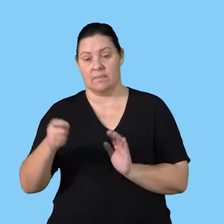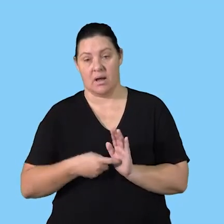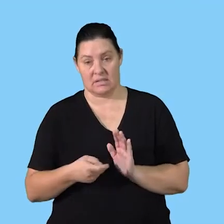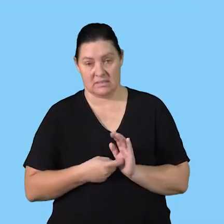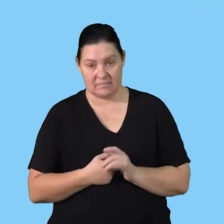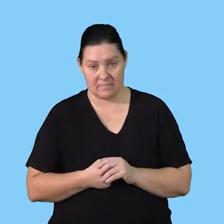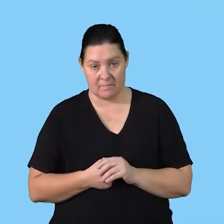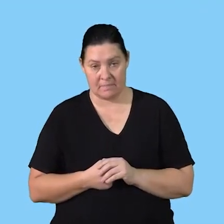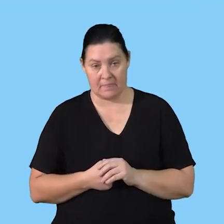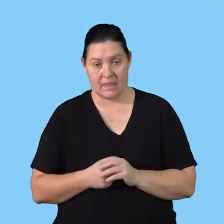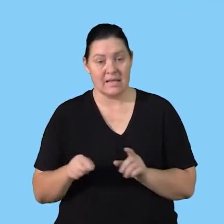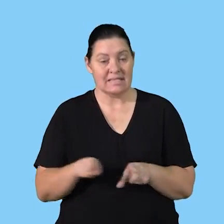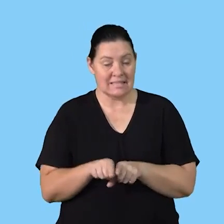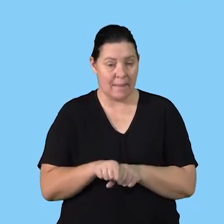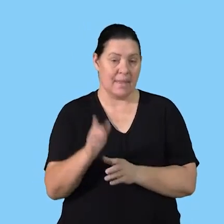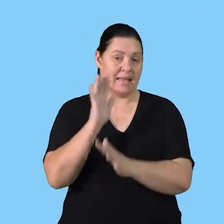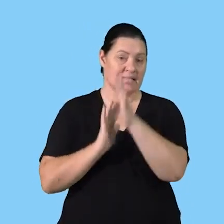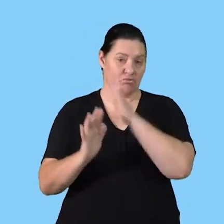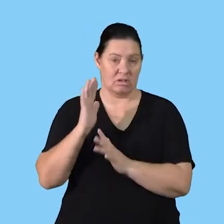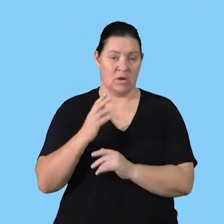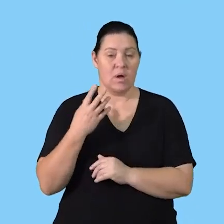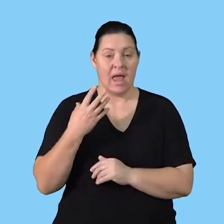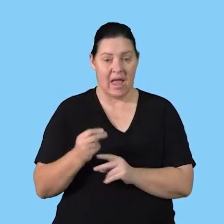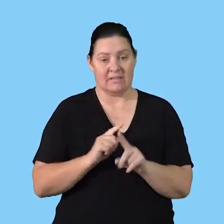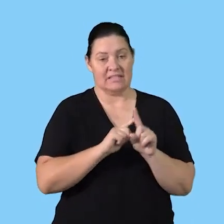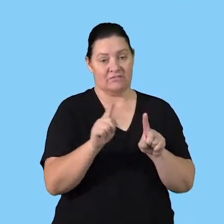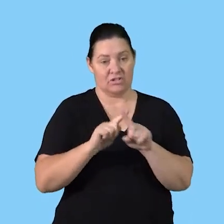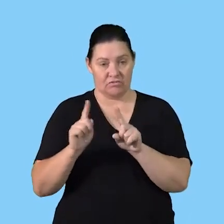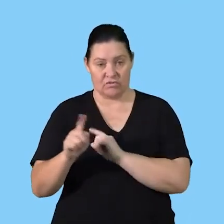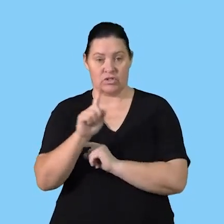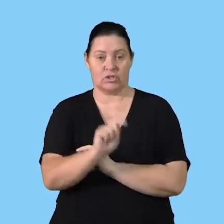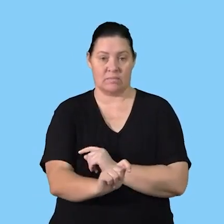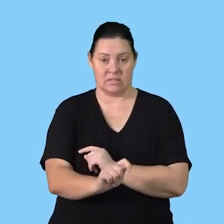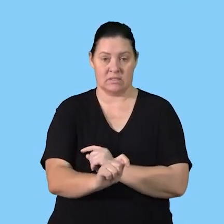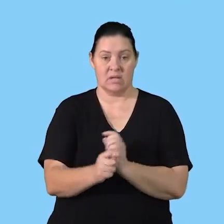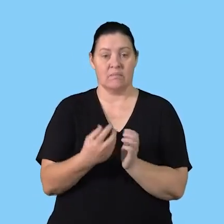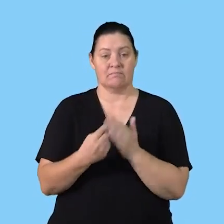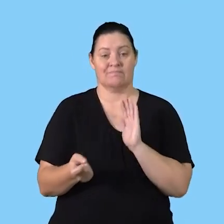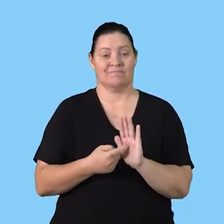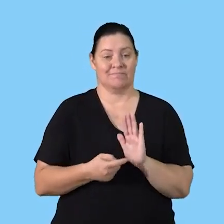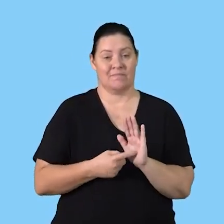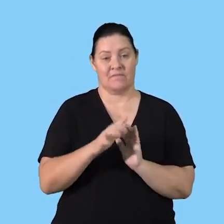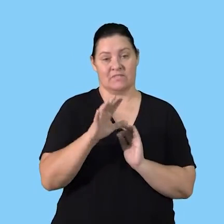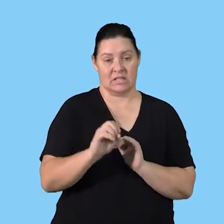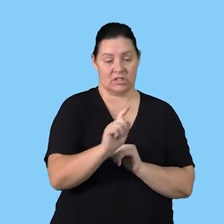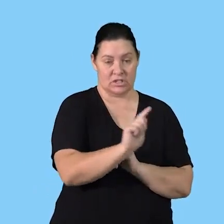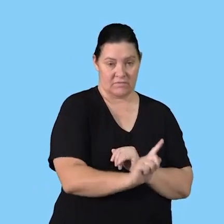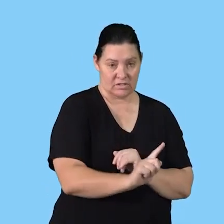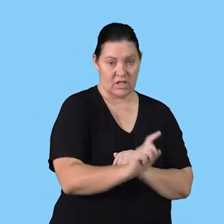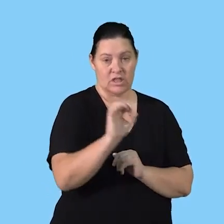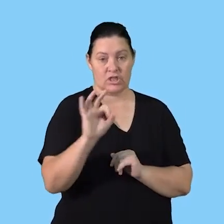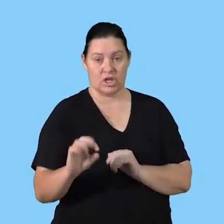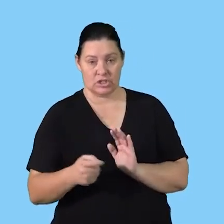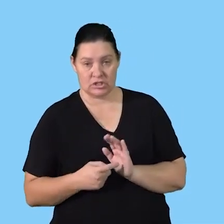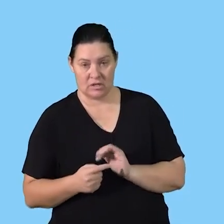marks. In same applies with history, we'll have our different terms out of 50 in the first term and